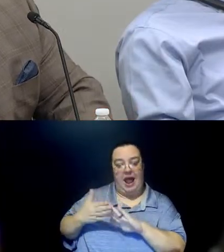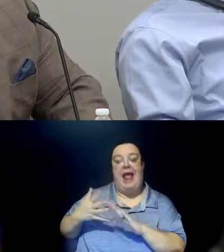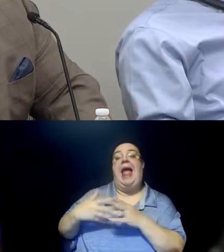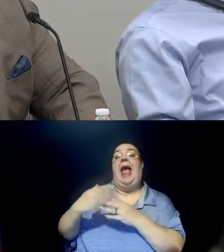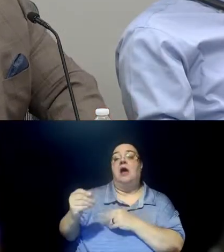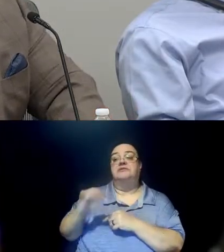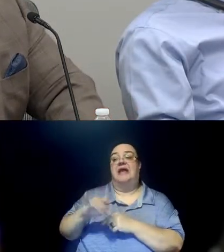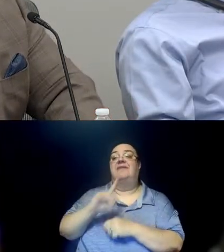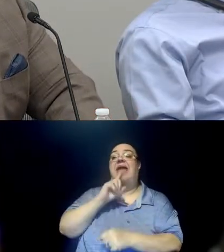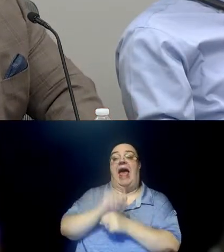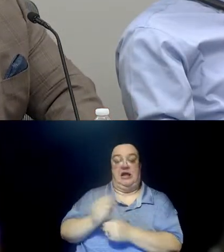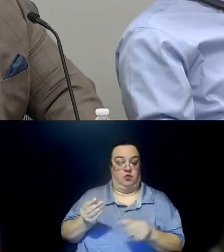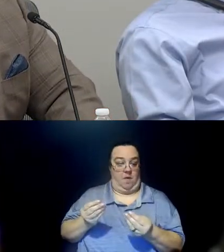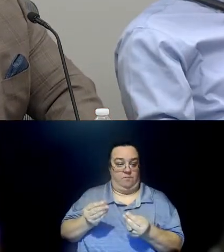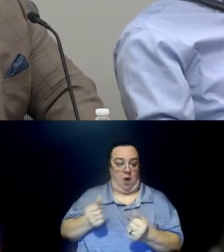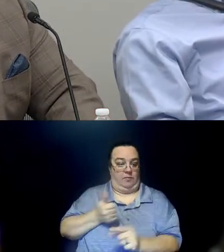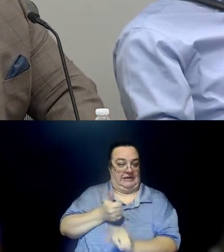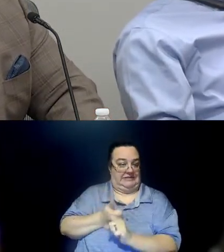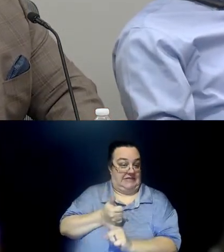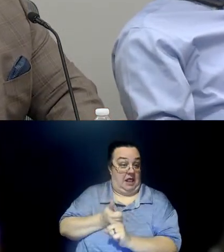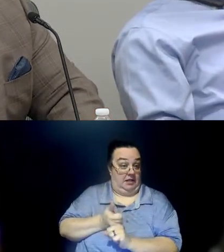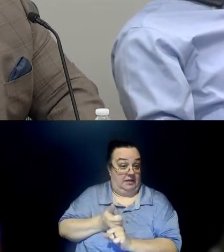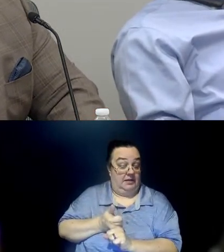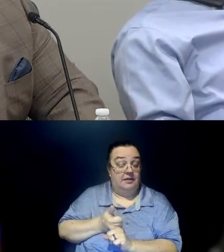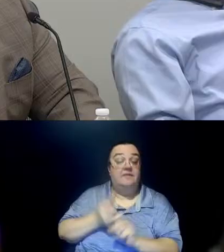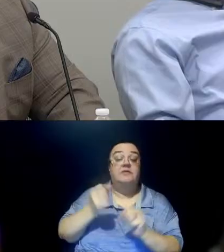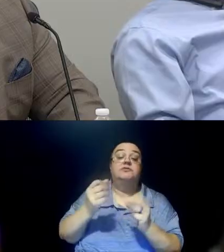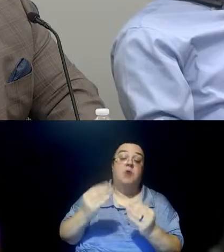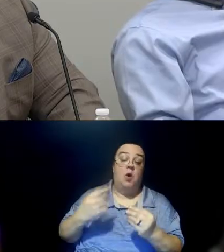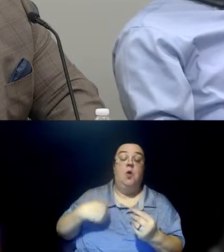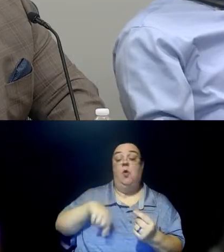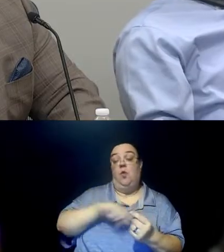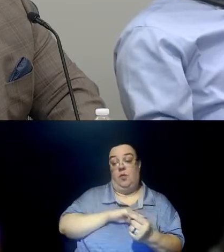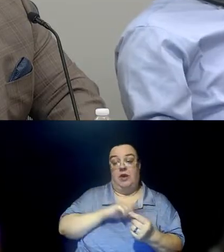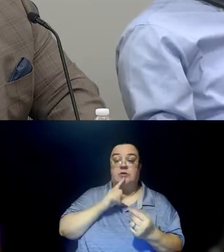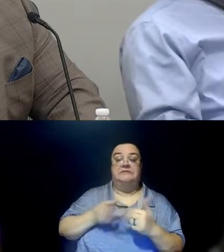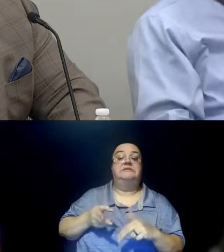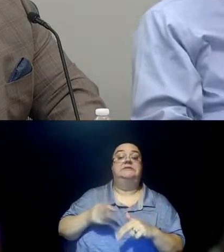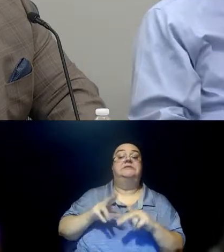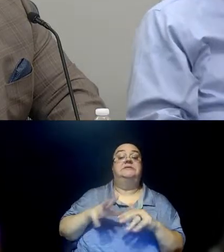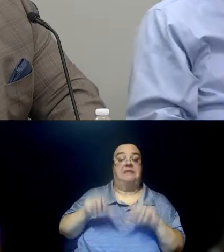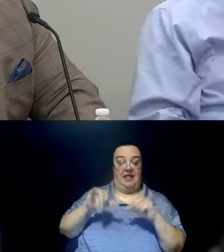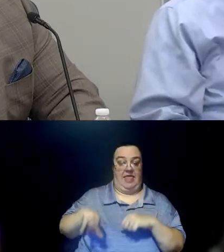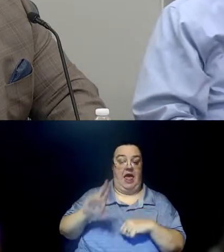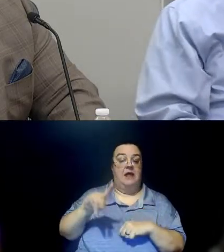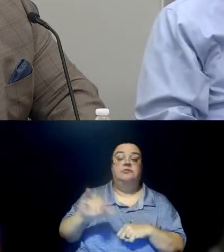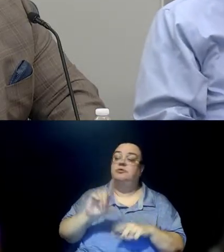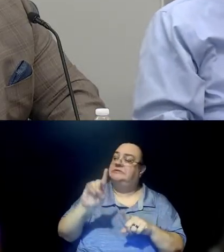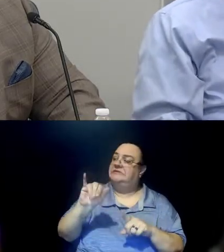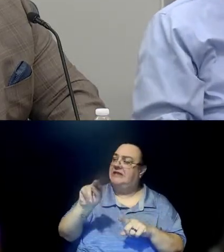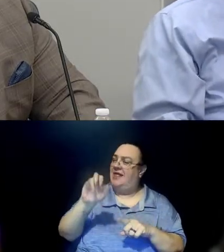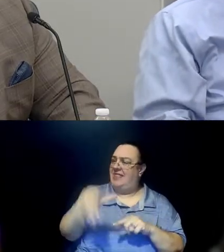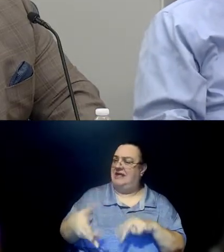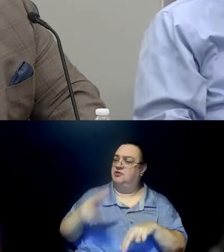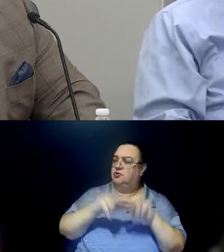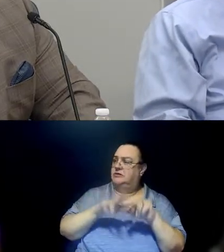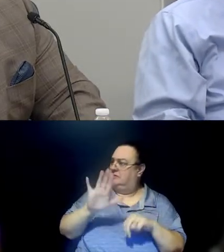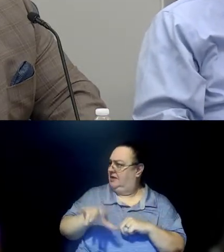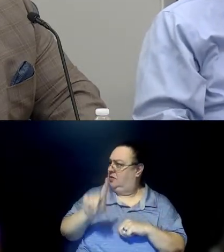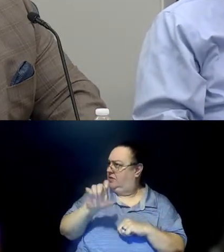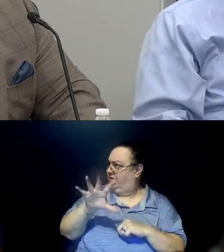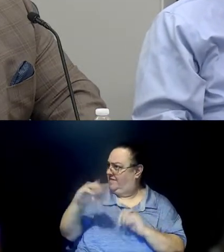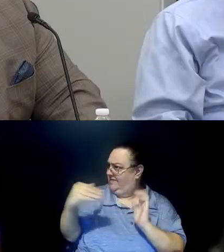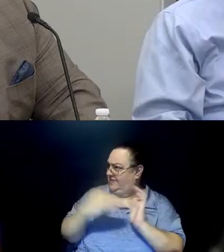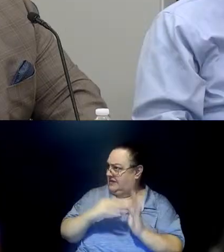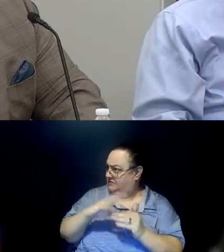property. So, we're taking that up as well. And Diane, that's an increase of about $150,000, is